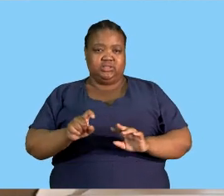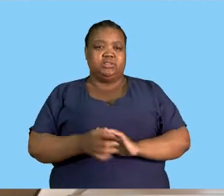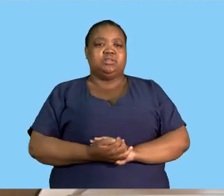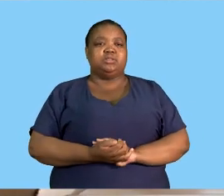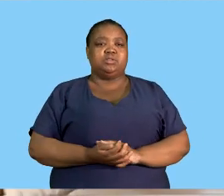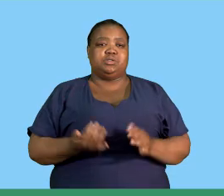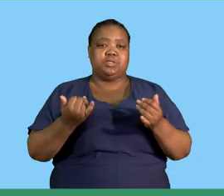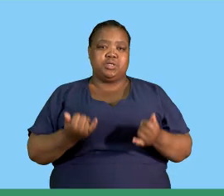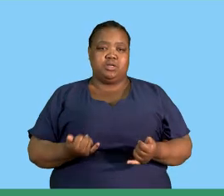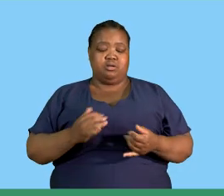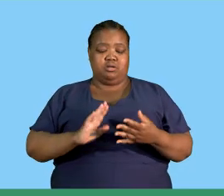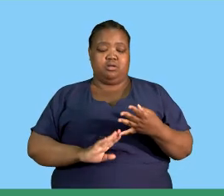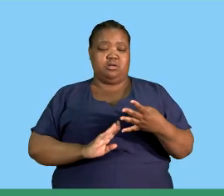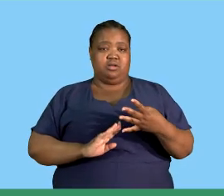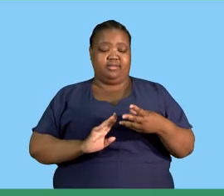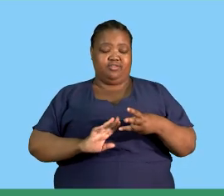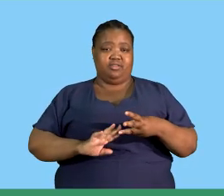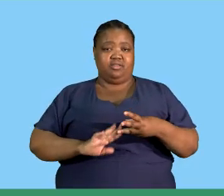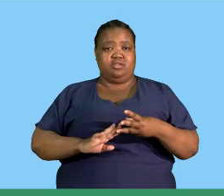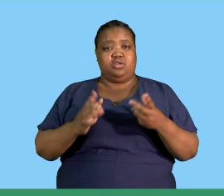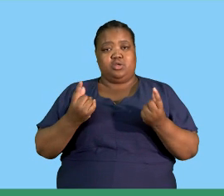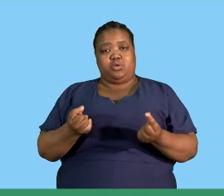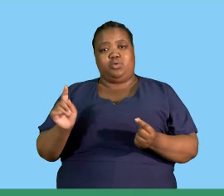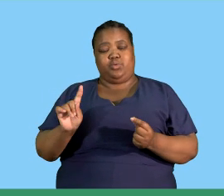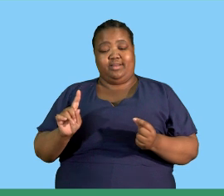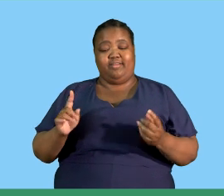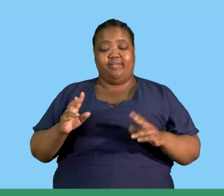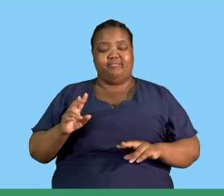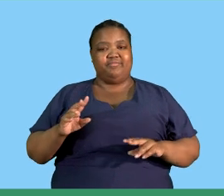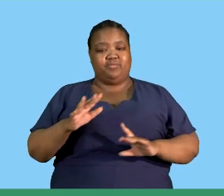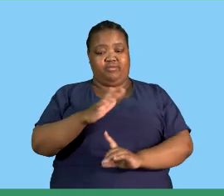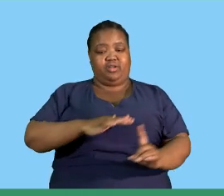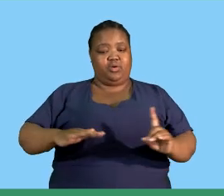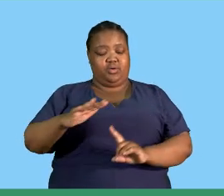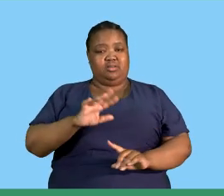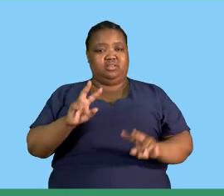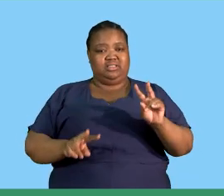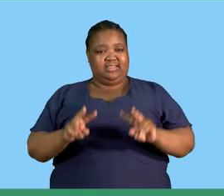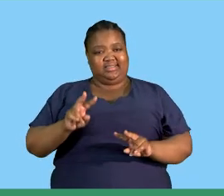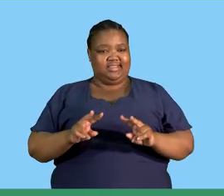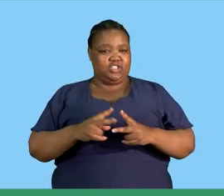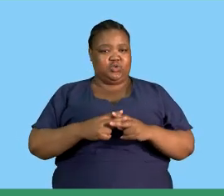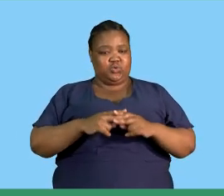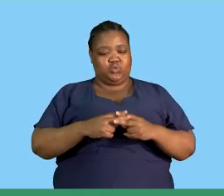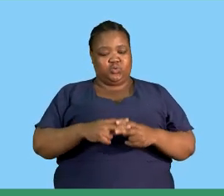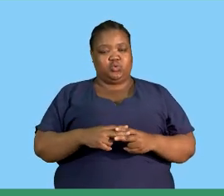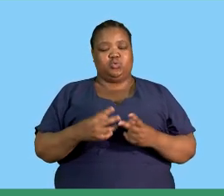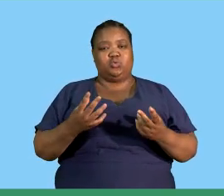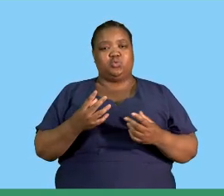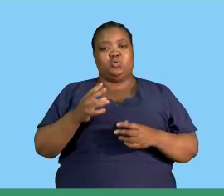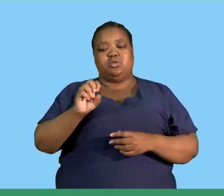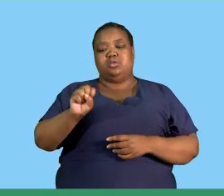environment. Right. The third thing that we're going to do, it says here, the tools available for an environmental scanning may include the